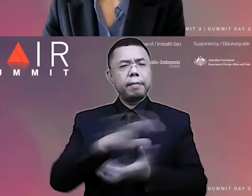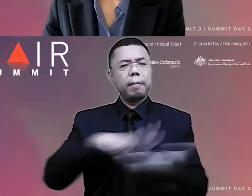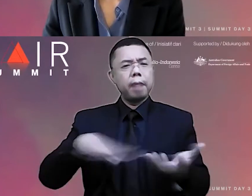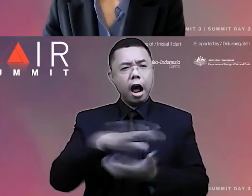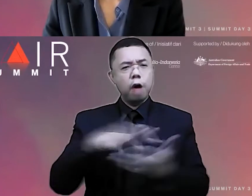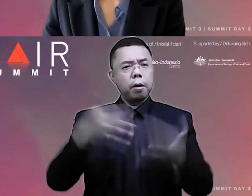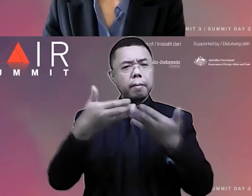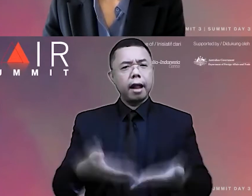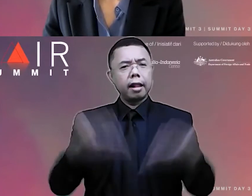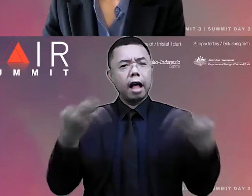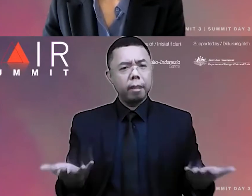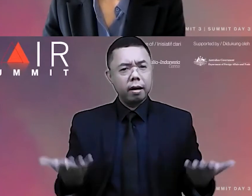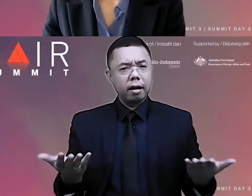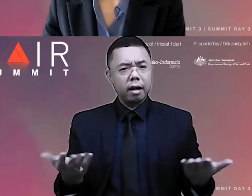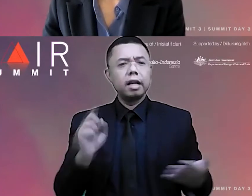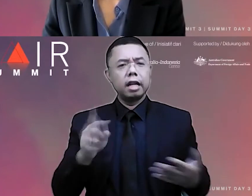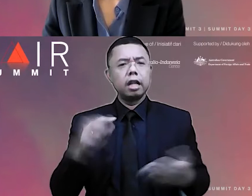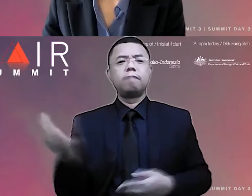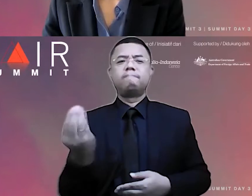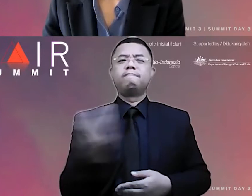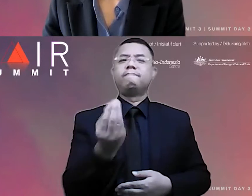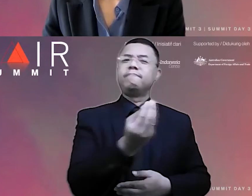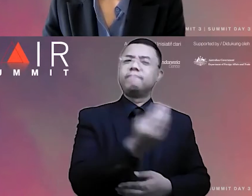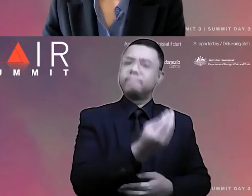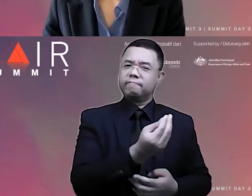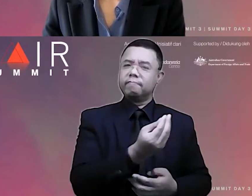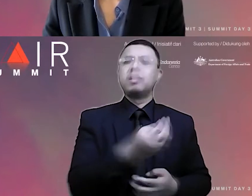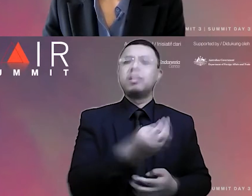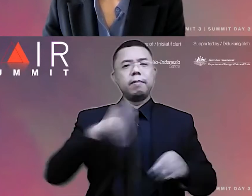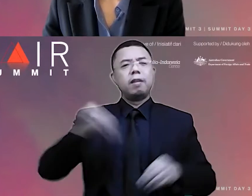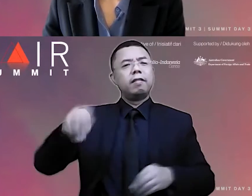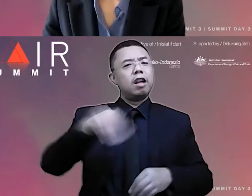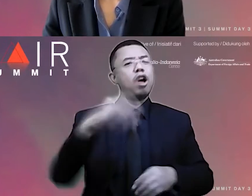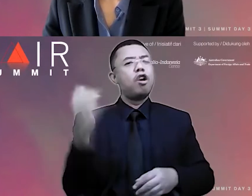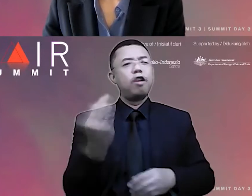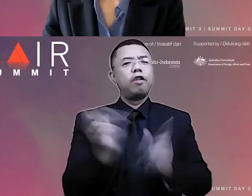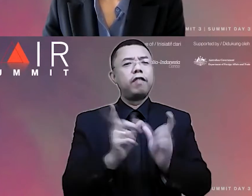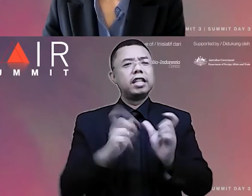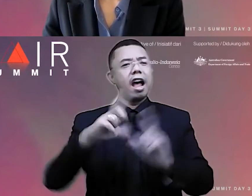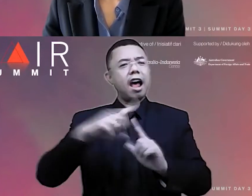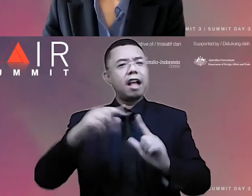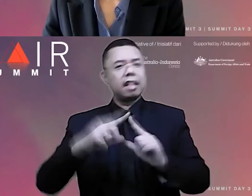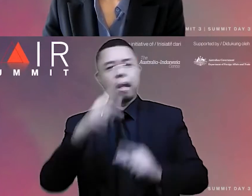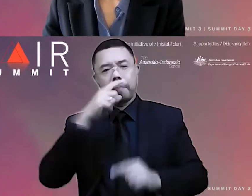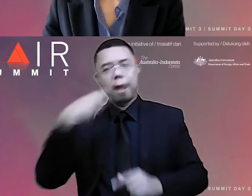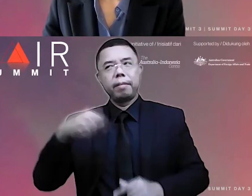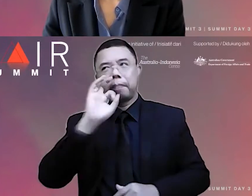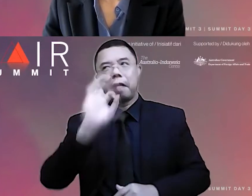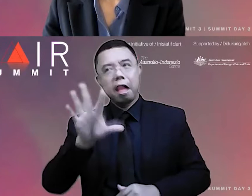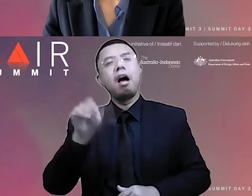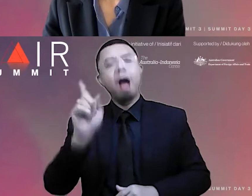Menteri said, that lots of people lost the job, and one of them is pretty much on tourism